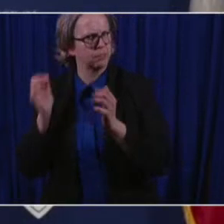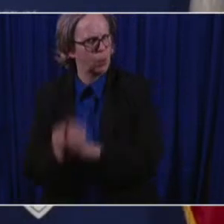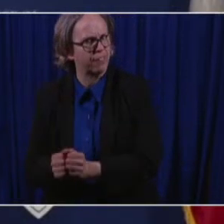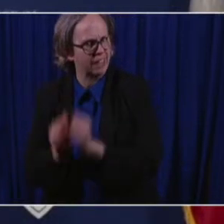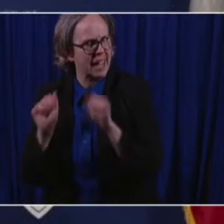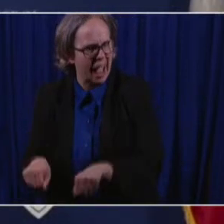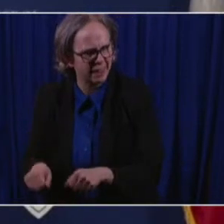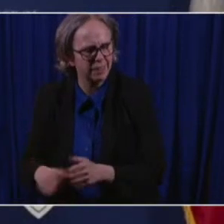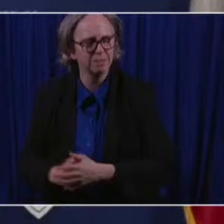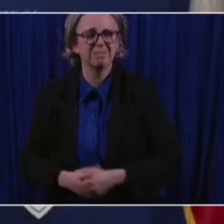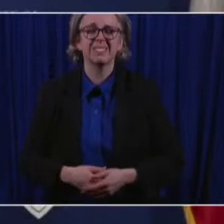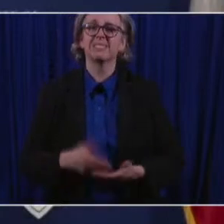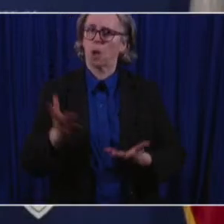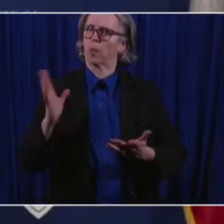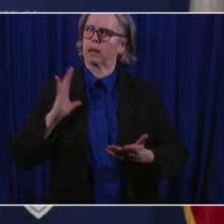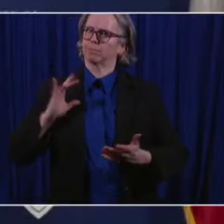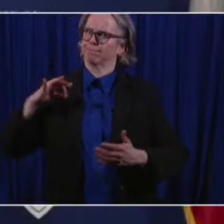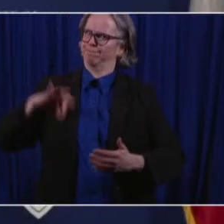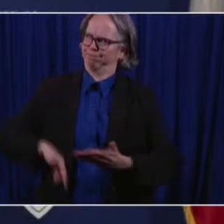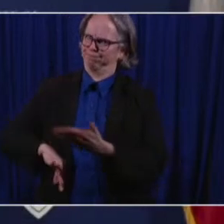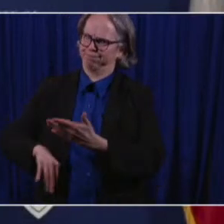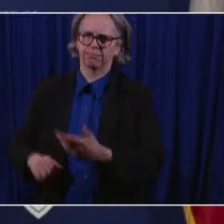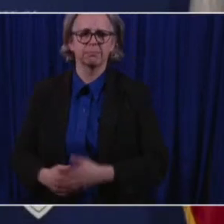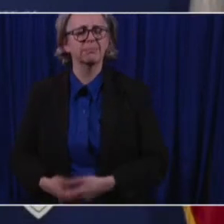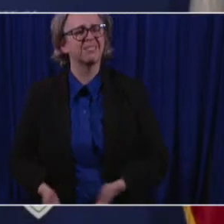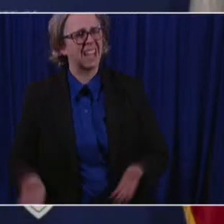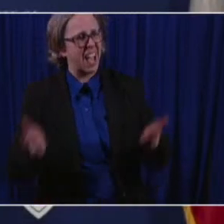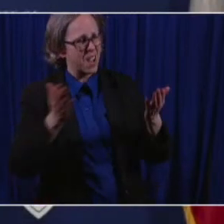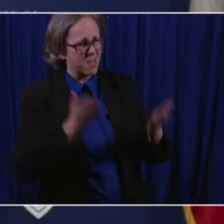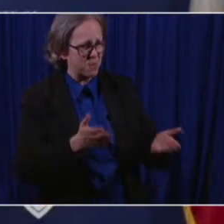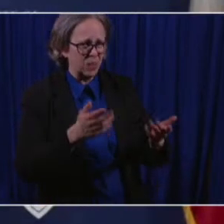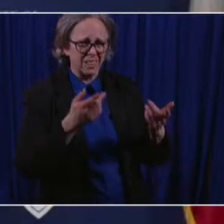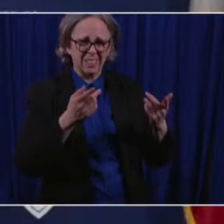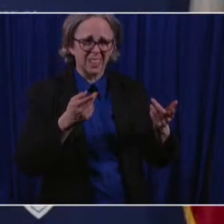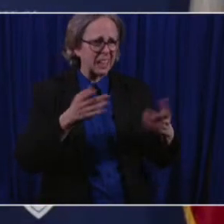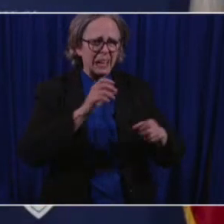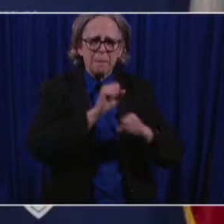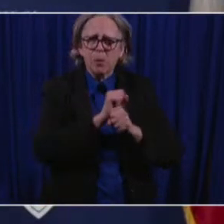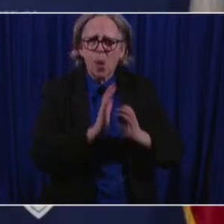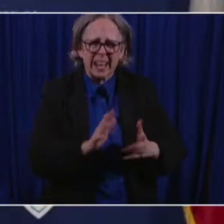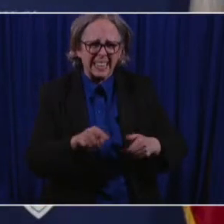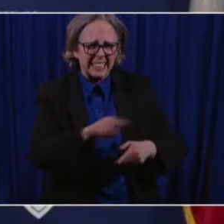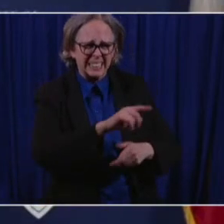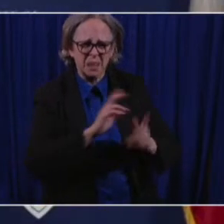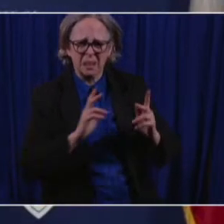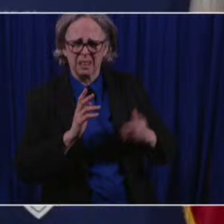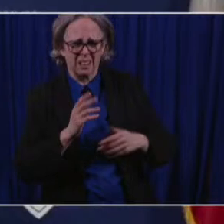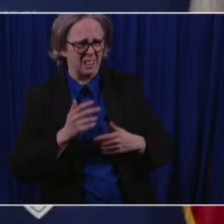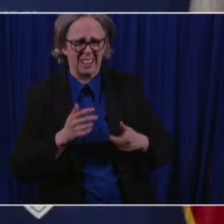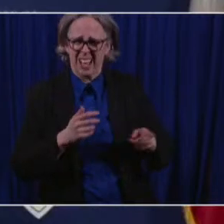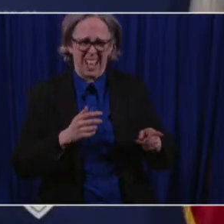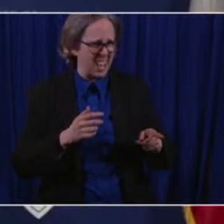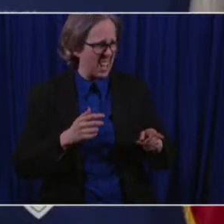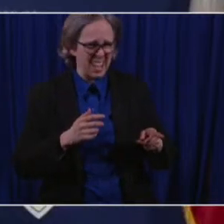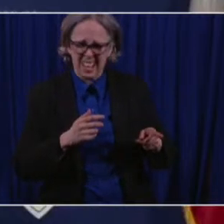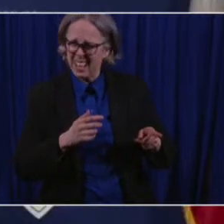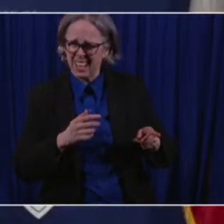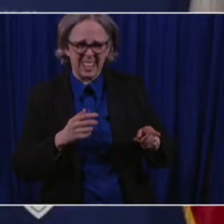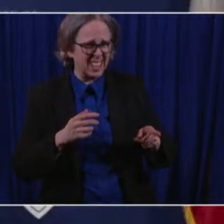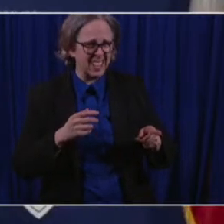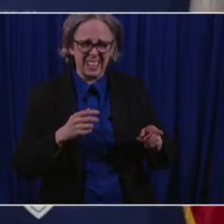exactly, what's going on with restaurants, you're much better off interviewing 4 or 5 restaurant